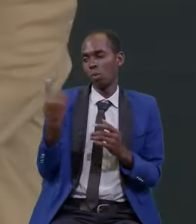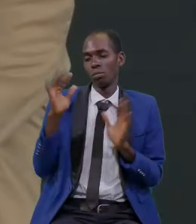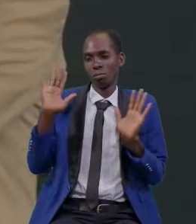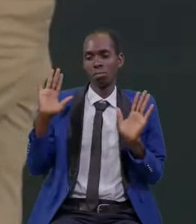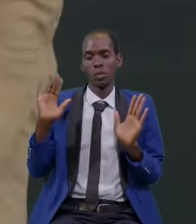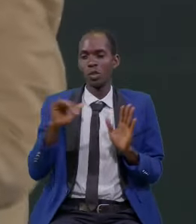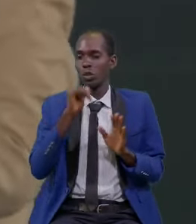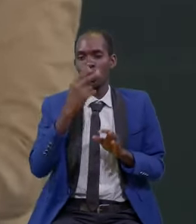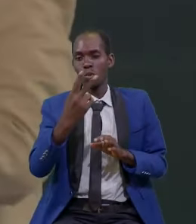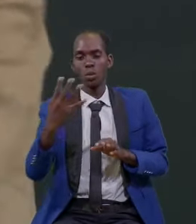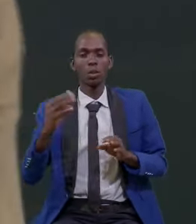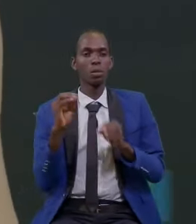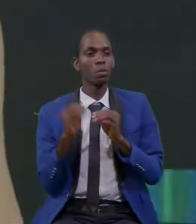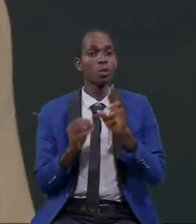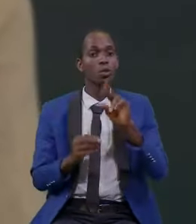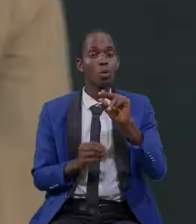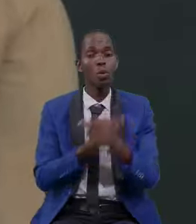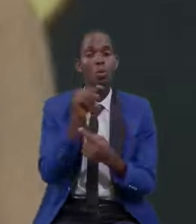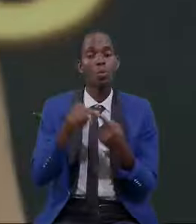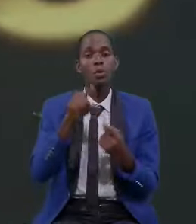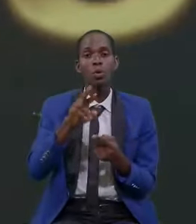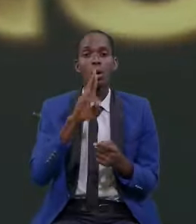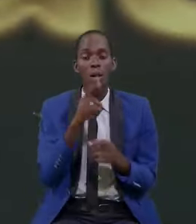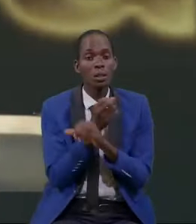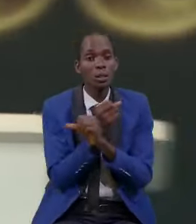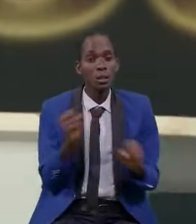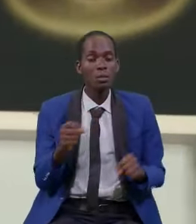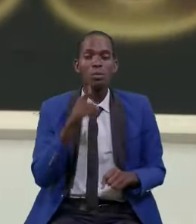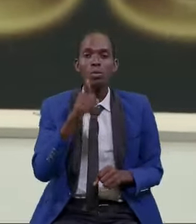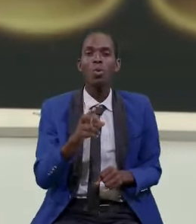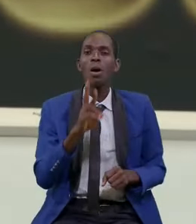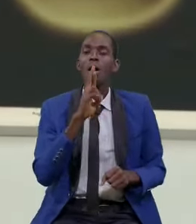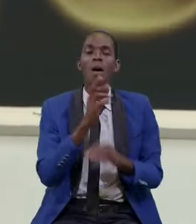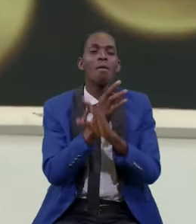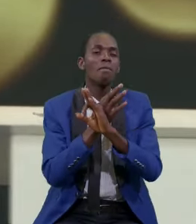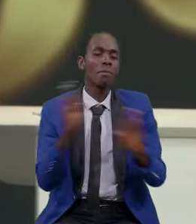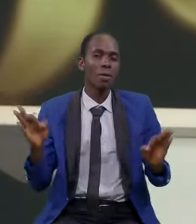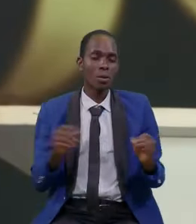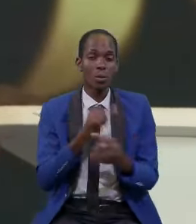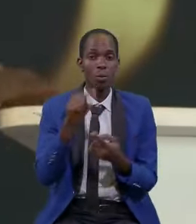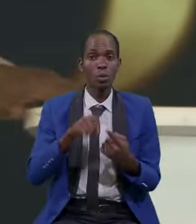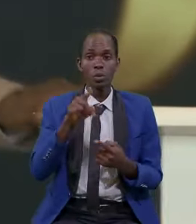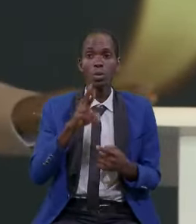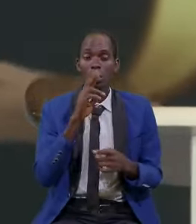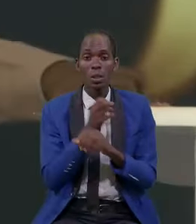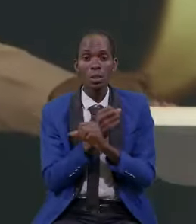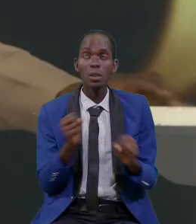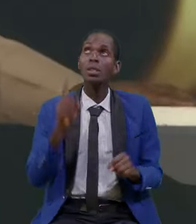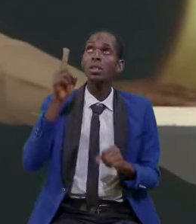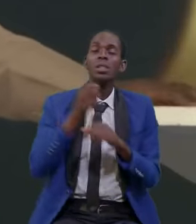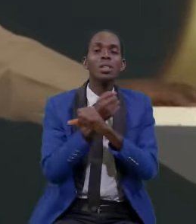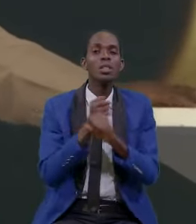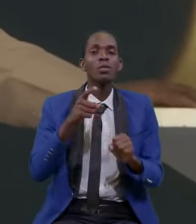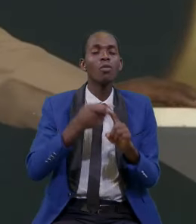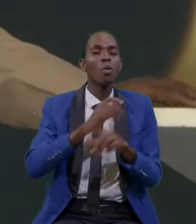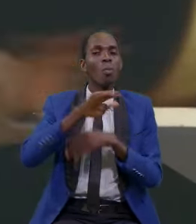you are free. When you are born again, he redeems you from all iniquity. You know,